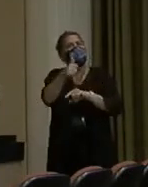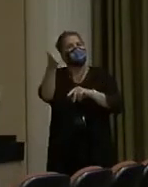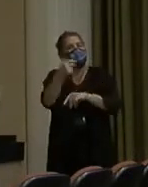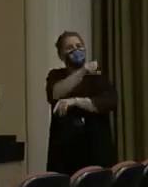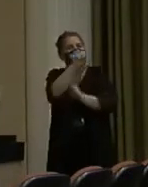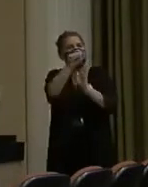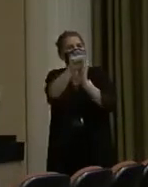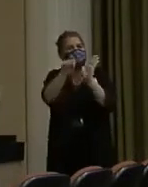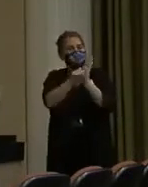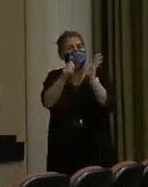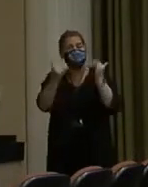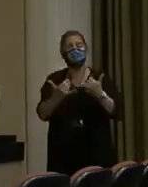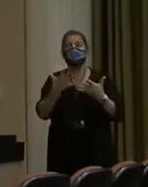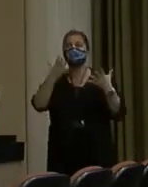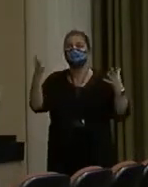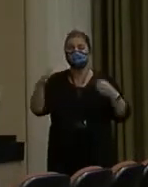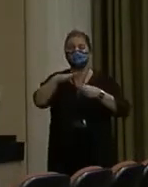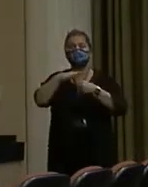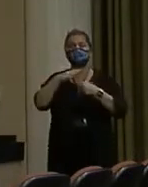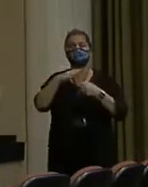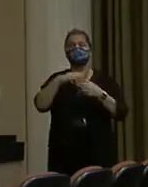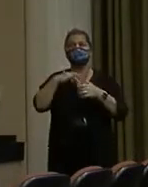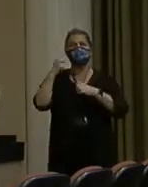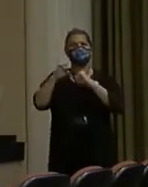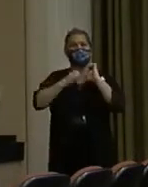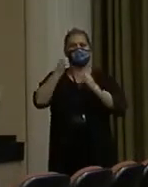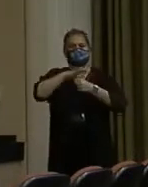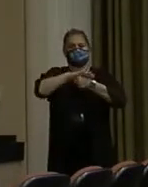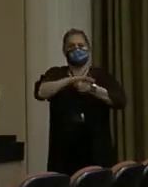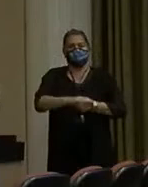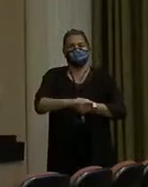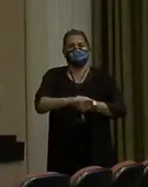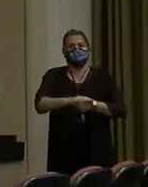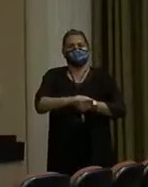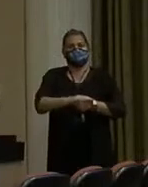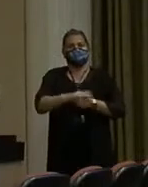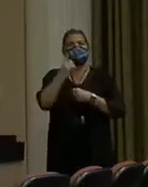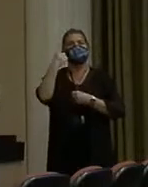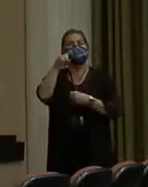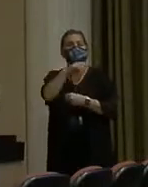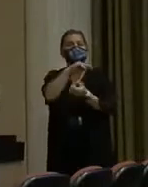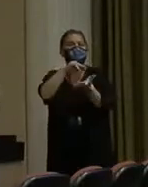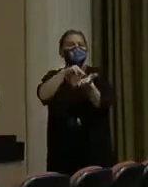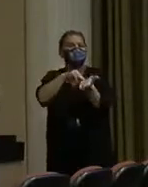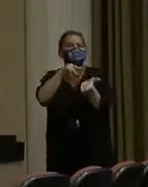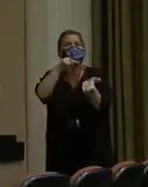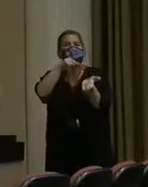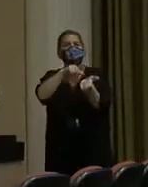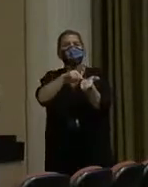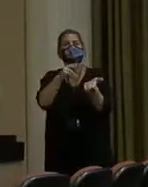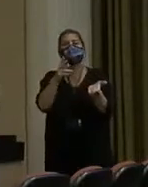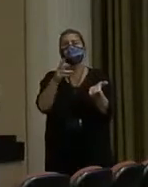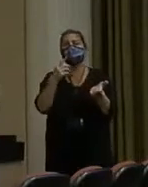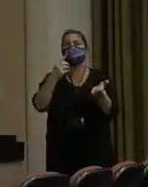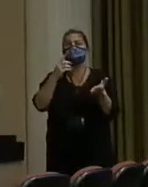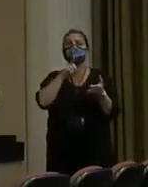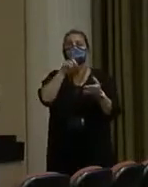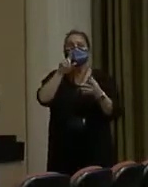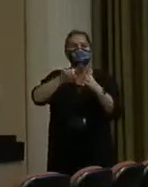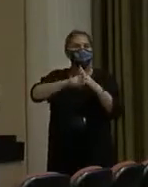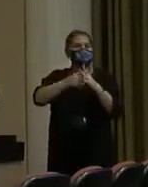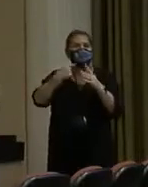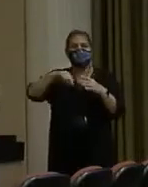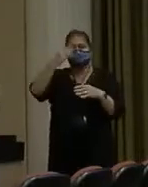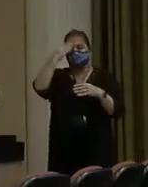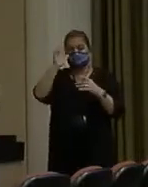on clinicians. We didn't really know how to care for patients. We didn't know what was going to work. We didn't know what wasn't going